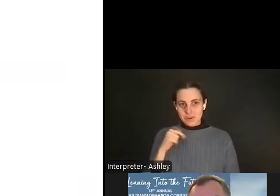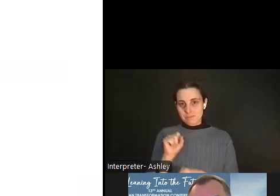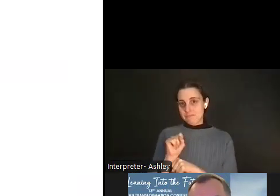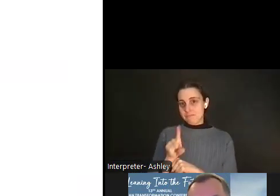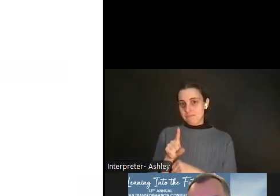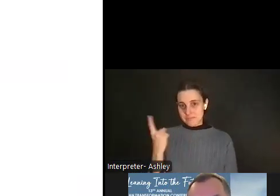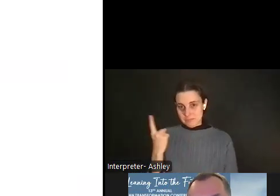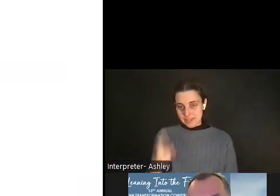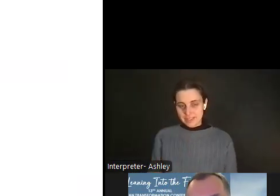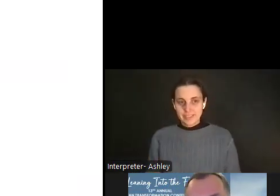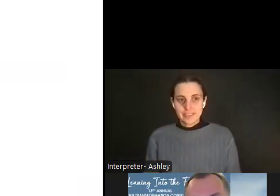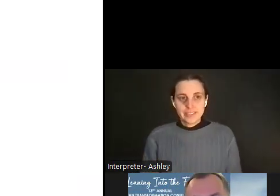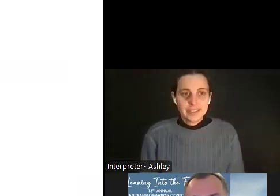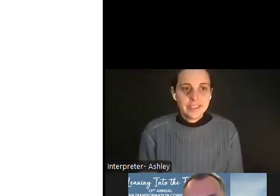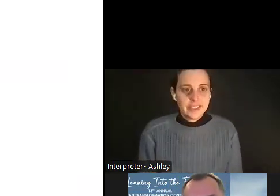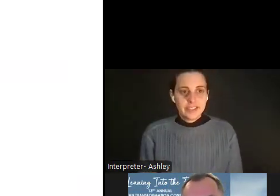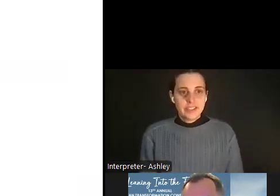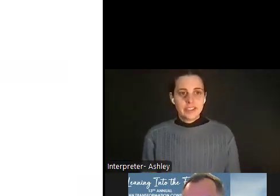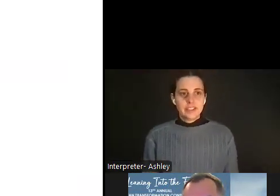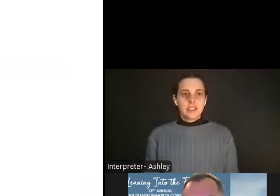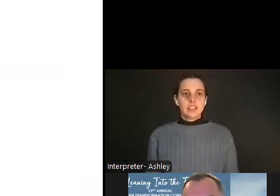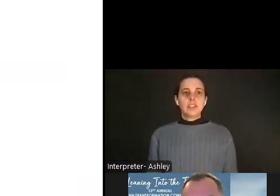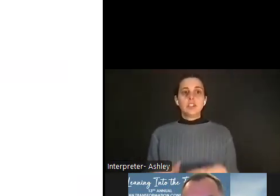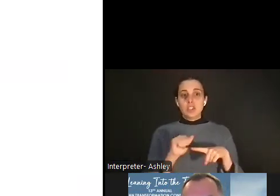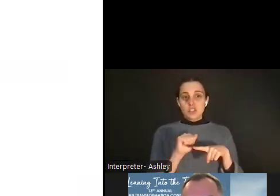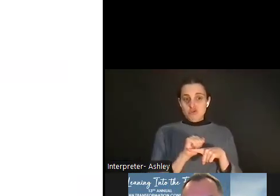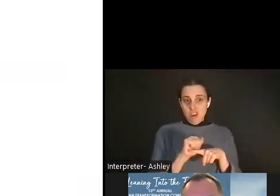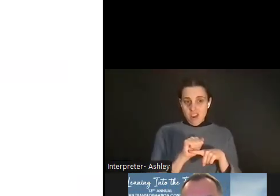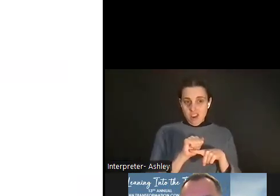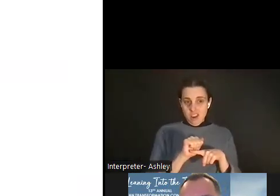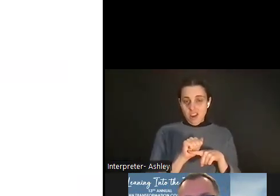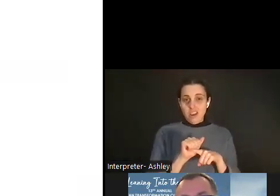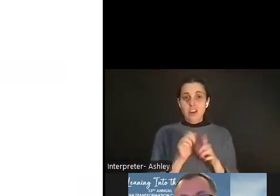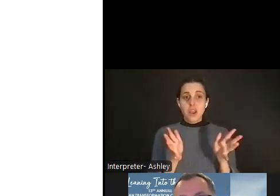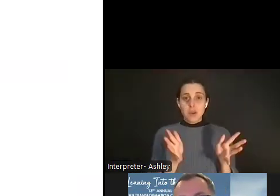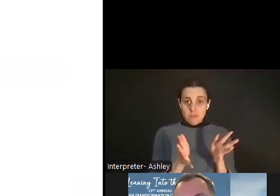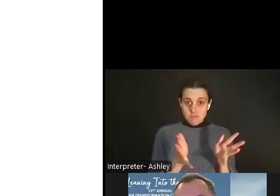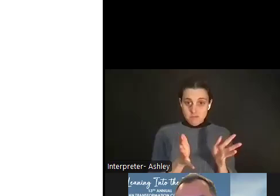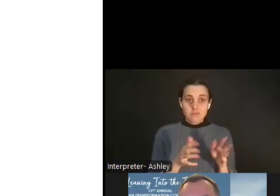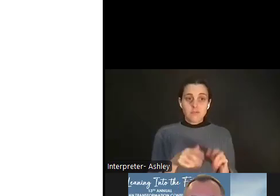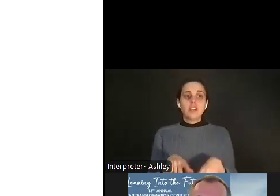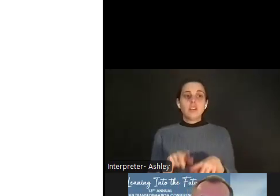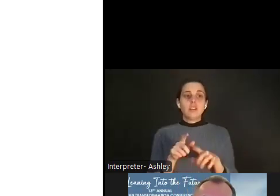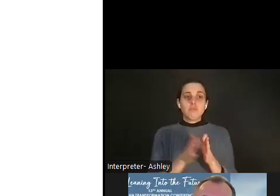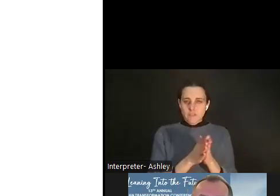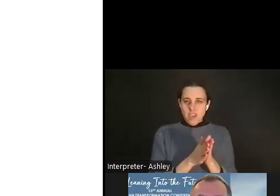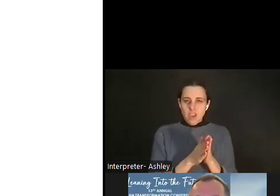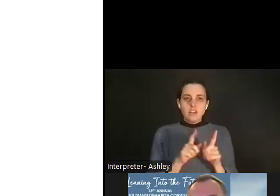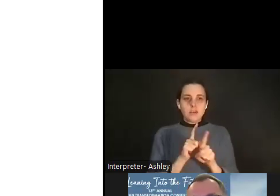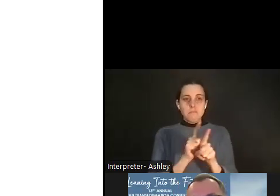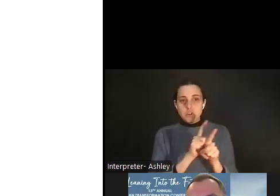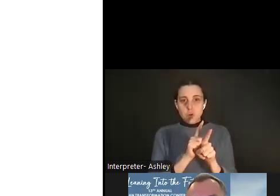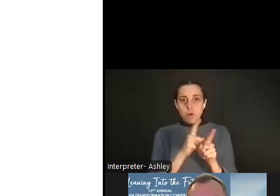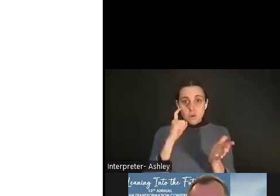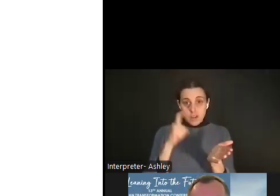are our inputs: train, mentor, motivate, recognize. And then what we see is this cumulative count